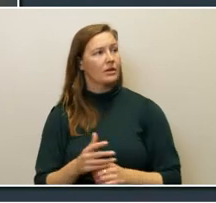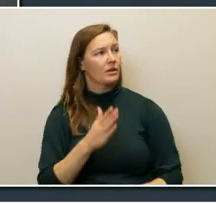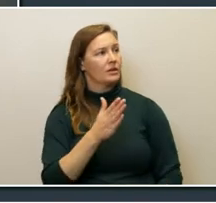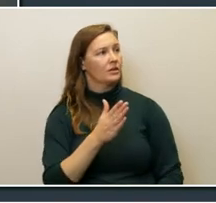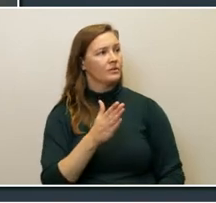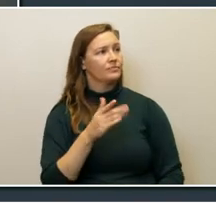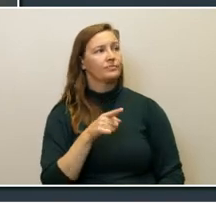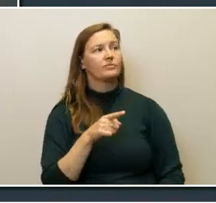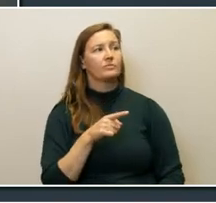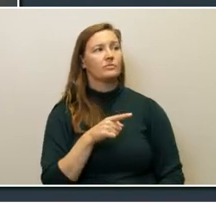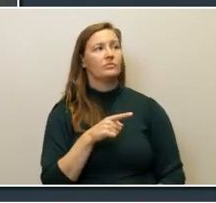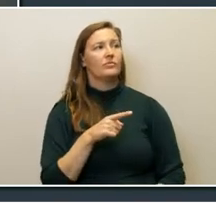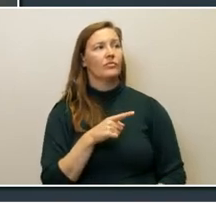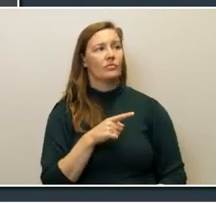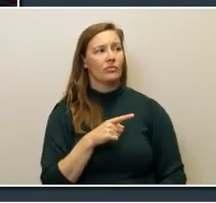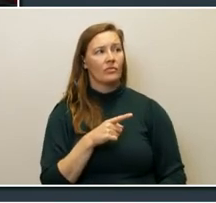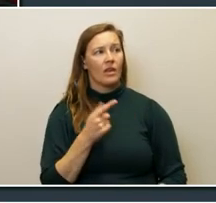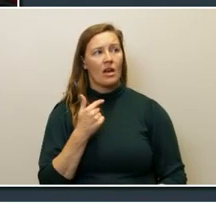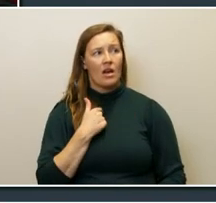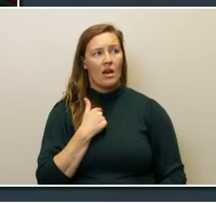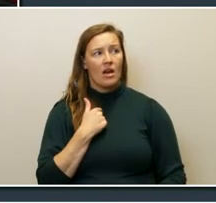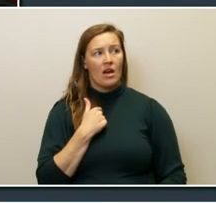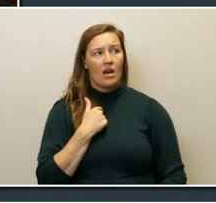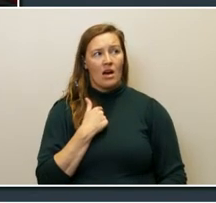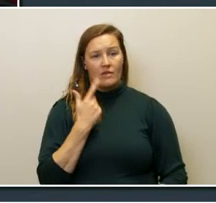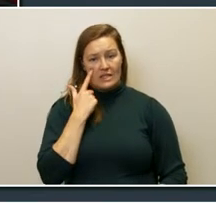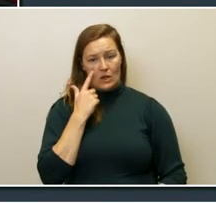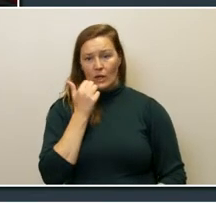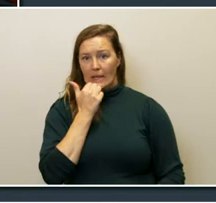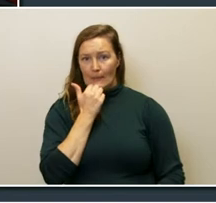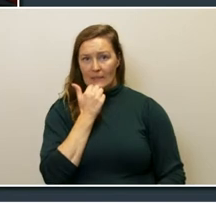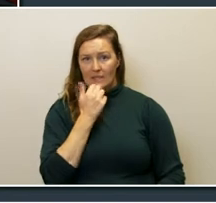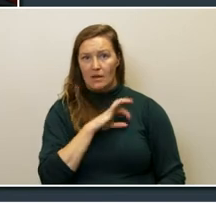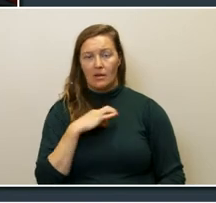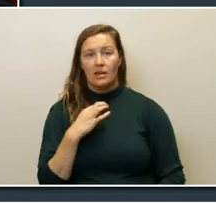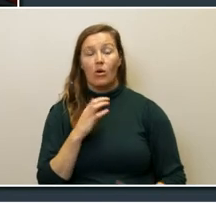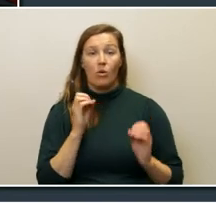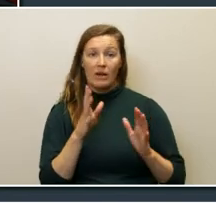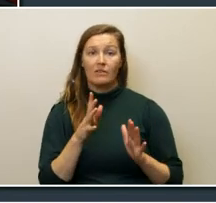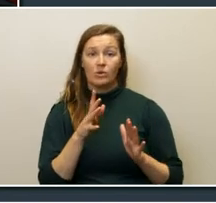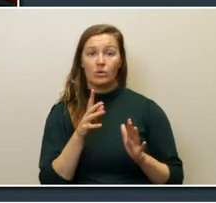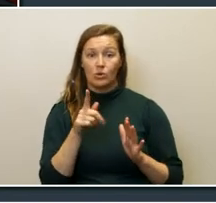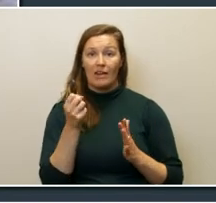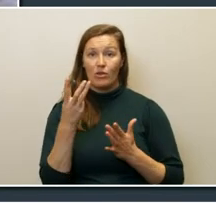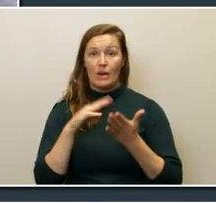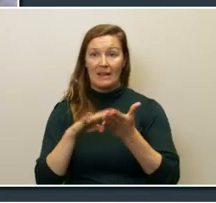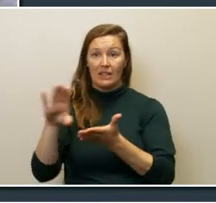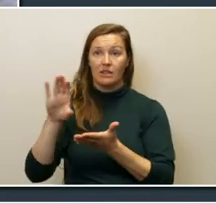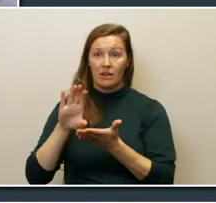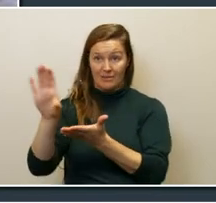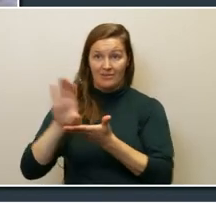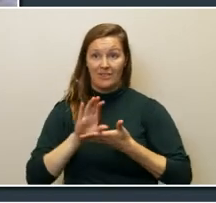Craig, I've just crunched the numbers a bit, and it looks to me like at the moment, and wonderful news that you've had 3 million